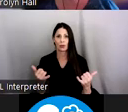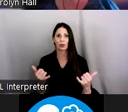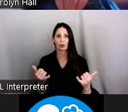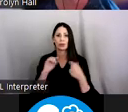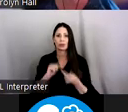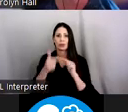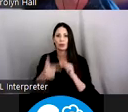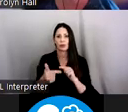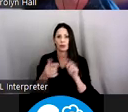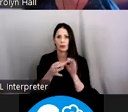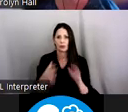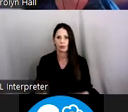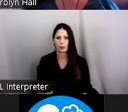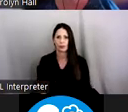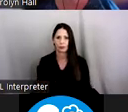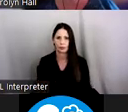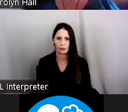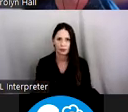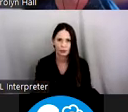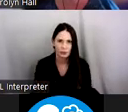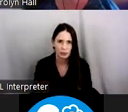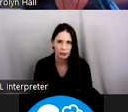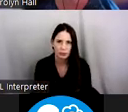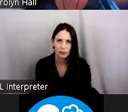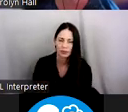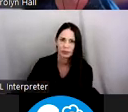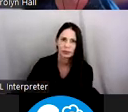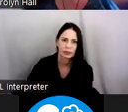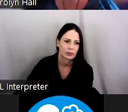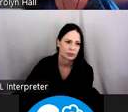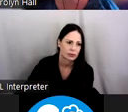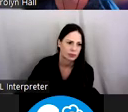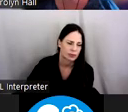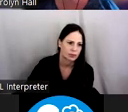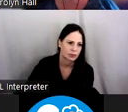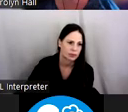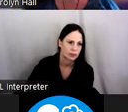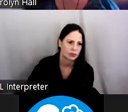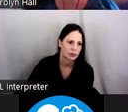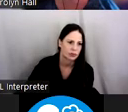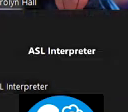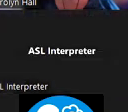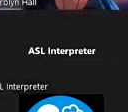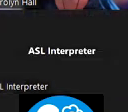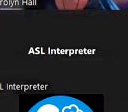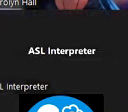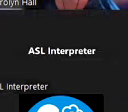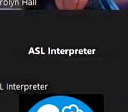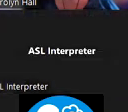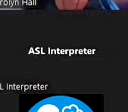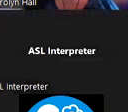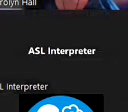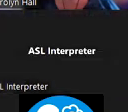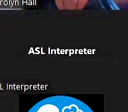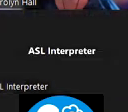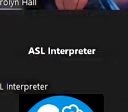teams in the state of Colorado at our location. We run 4, we're a big staff. And I just think